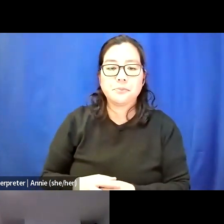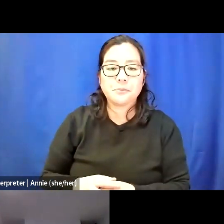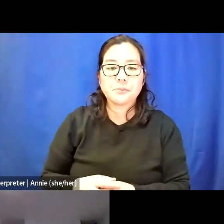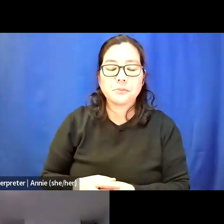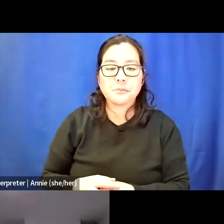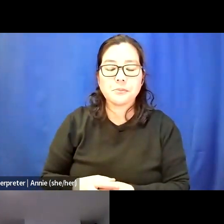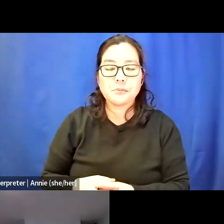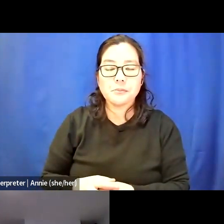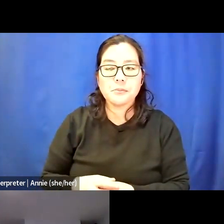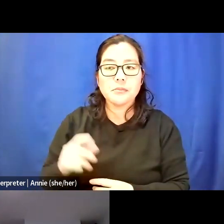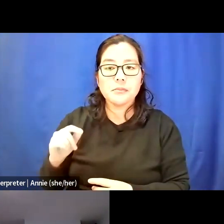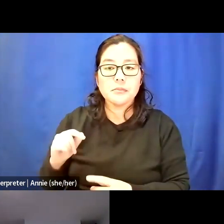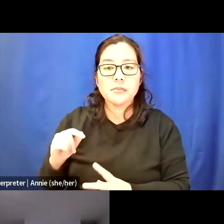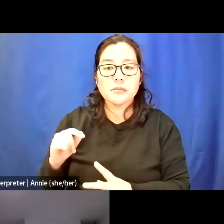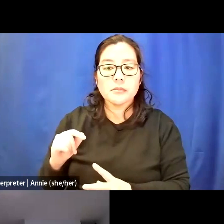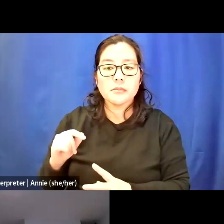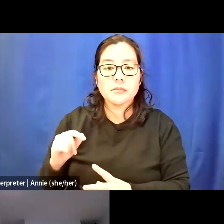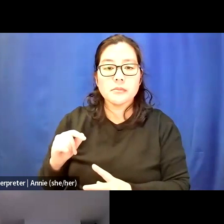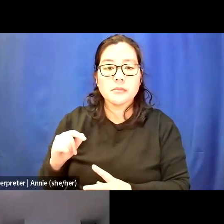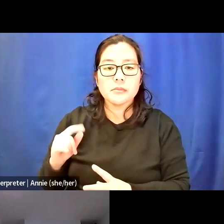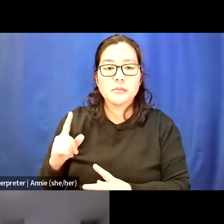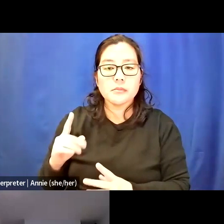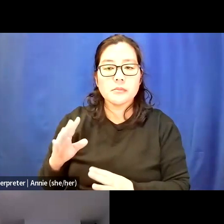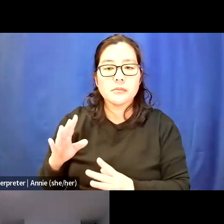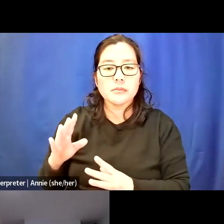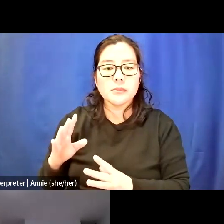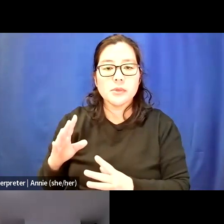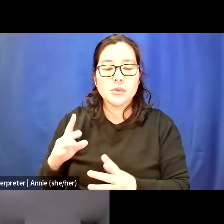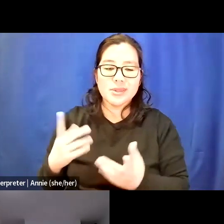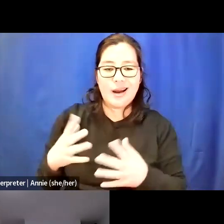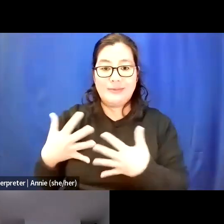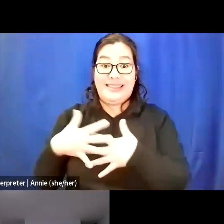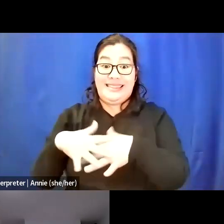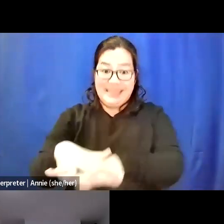she was drawing from the visual and the verbal on the page.